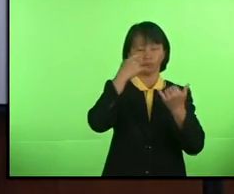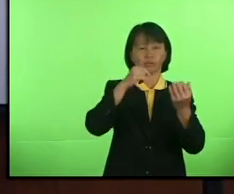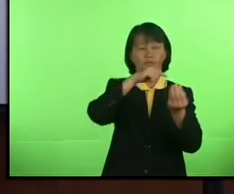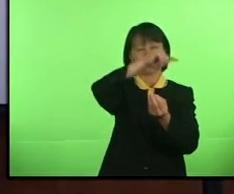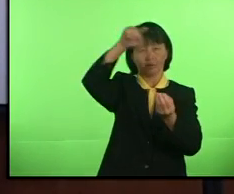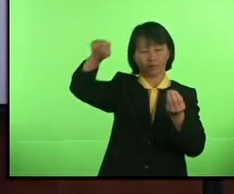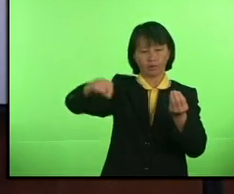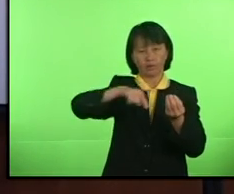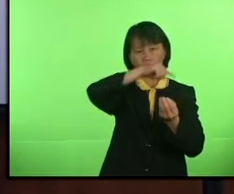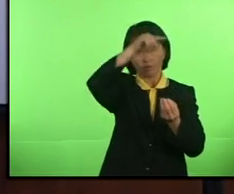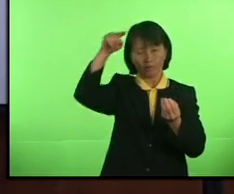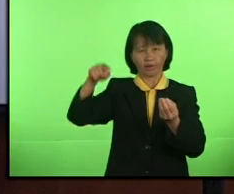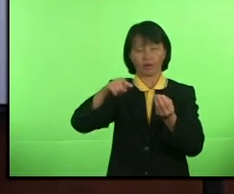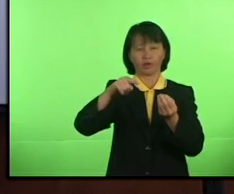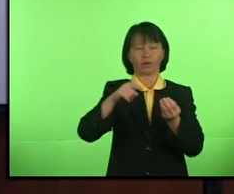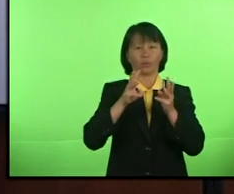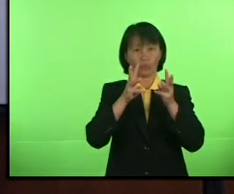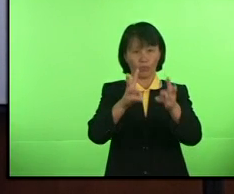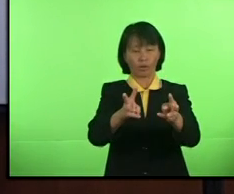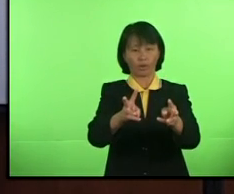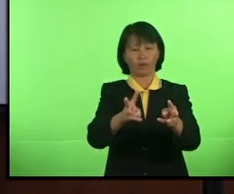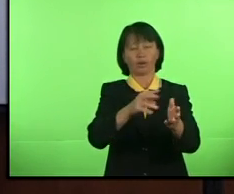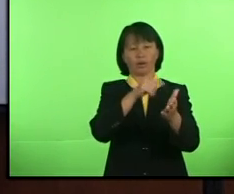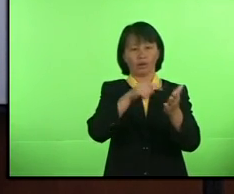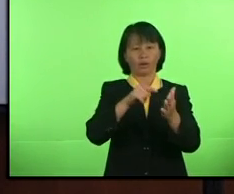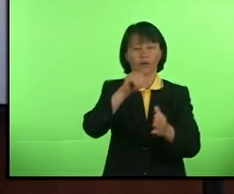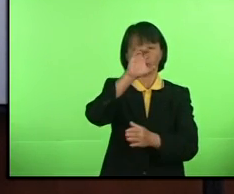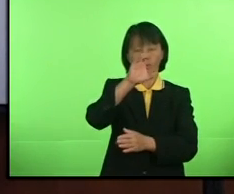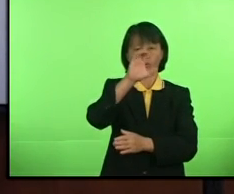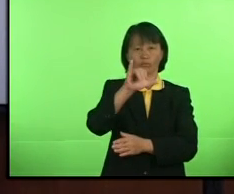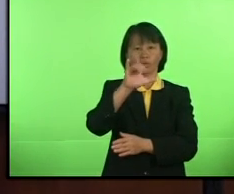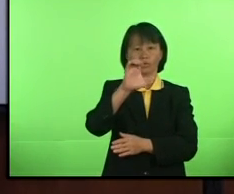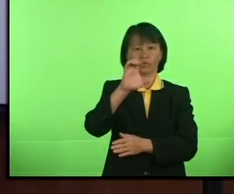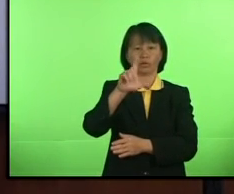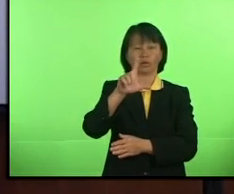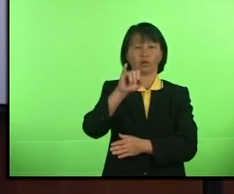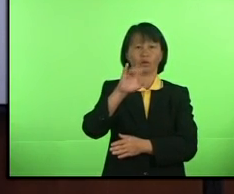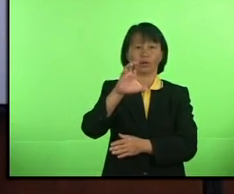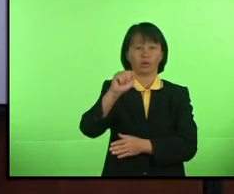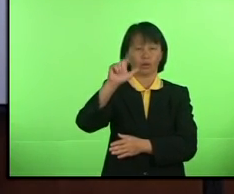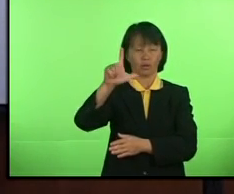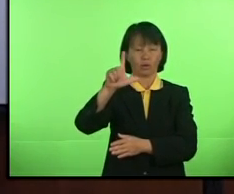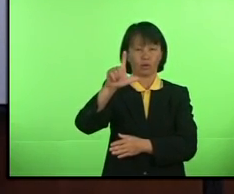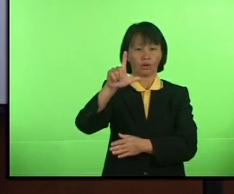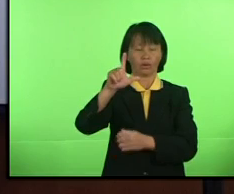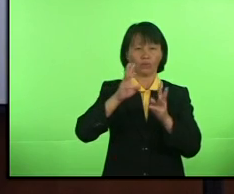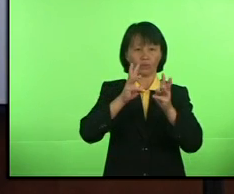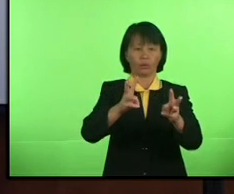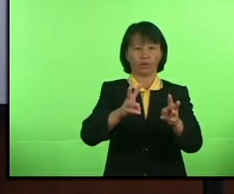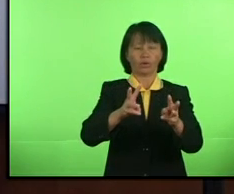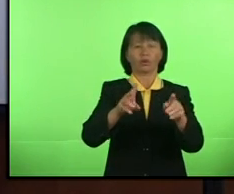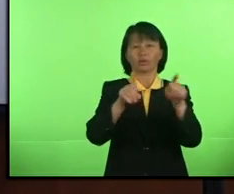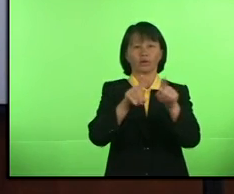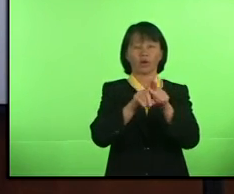style. The main points are presented in a cyclical manner. For example, when we write about water